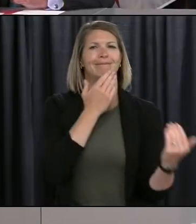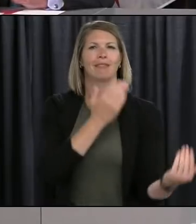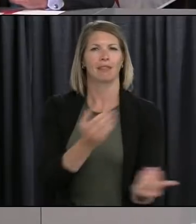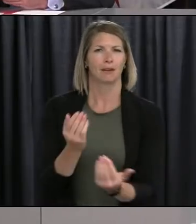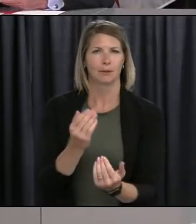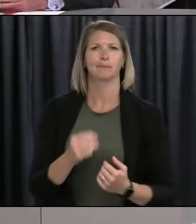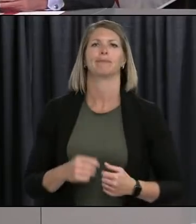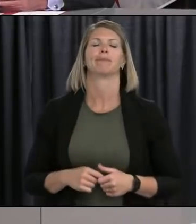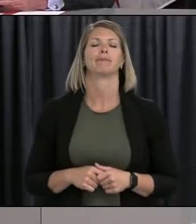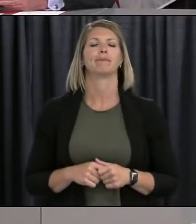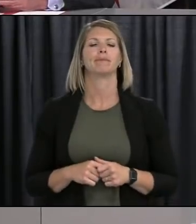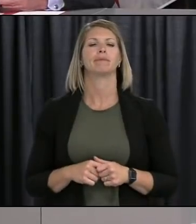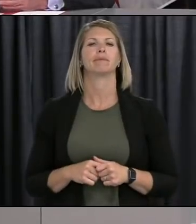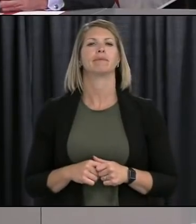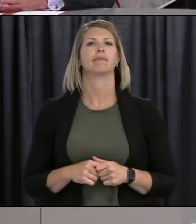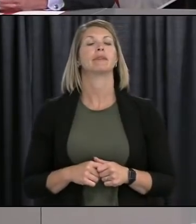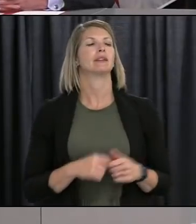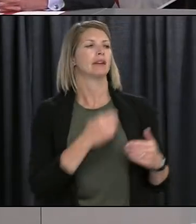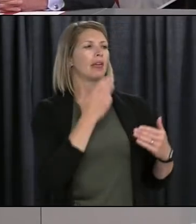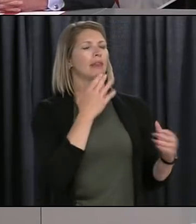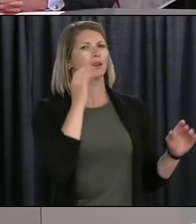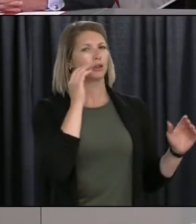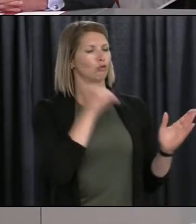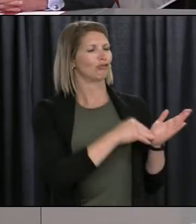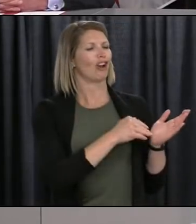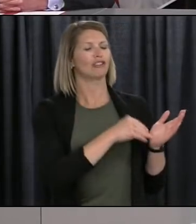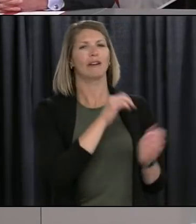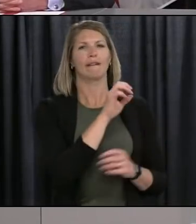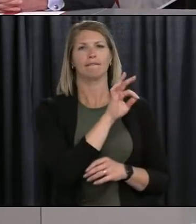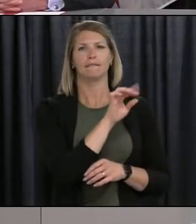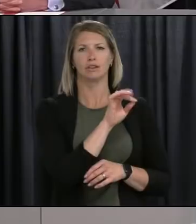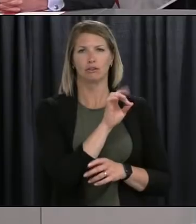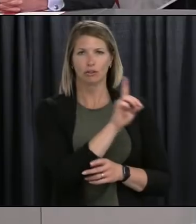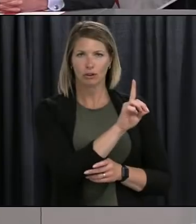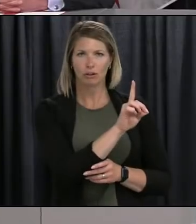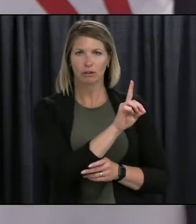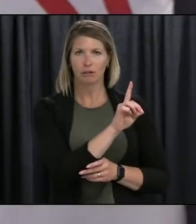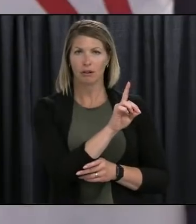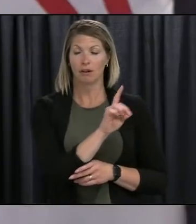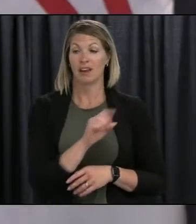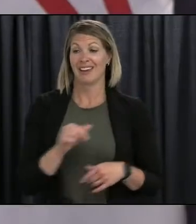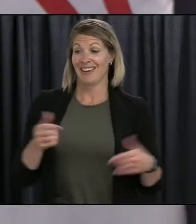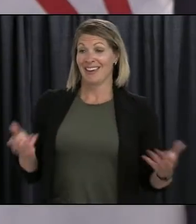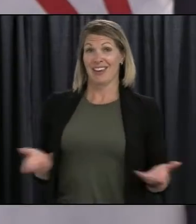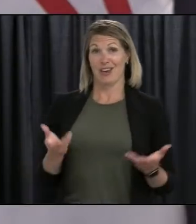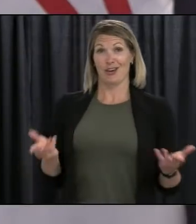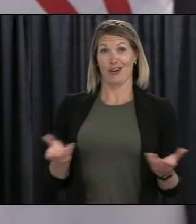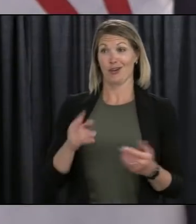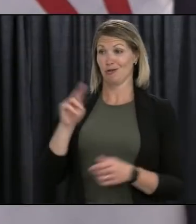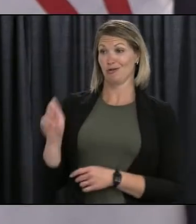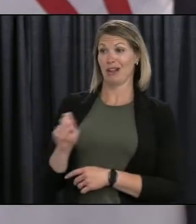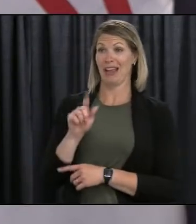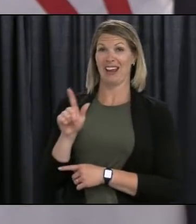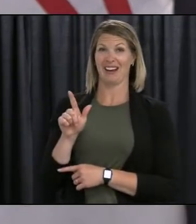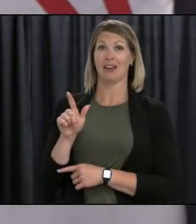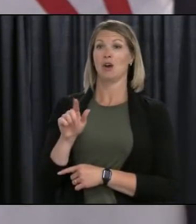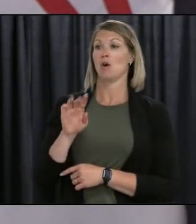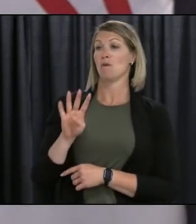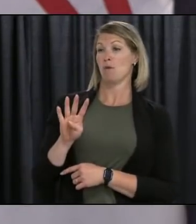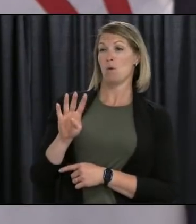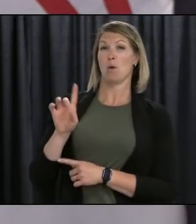Fitzgerald. It's not every jurisdiction can say that they've made it to 41 days without seeing a new case